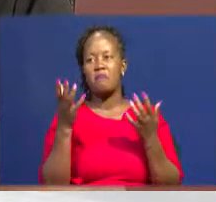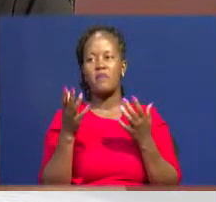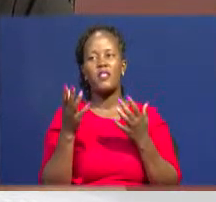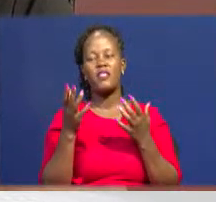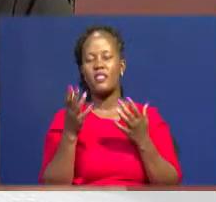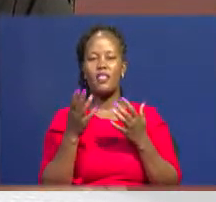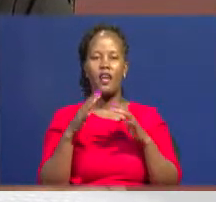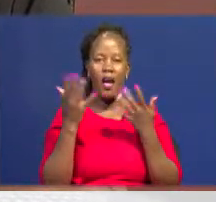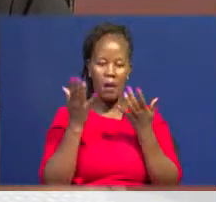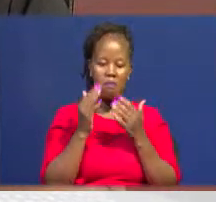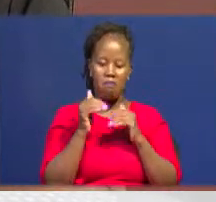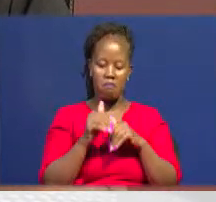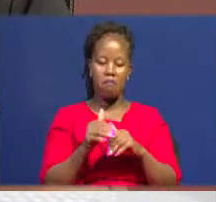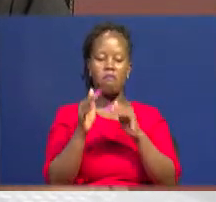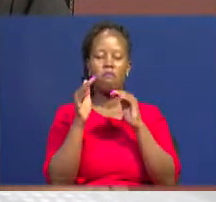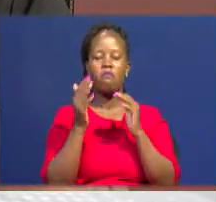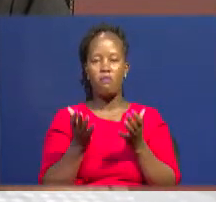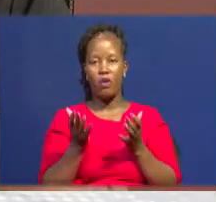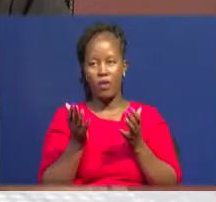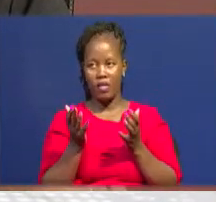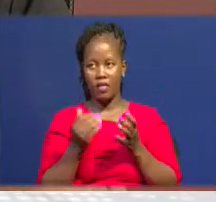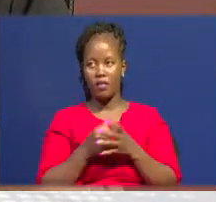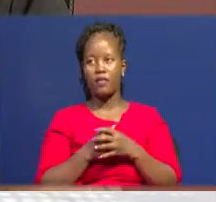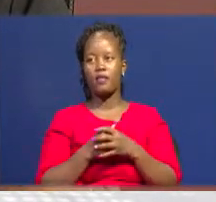that is the trend.